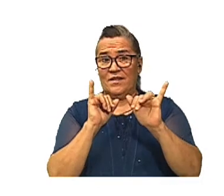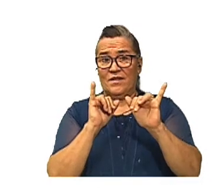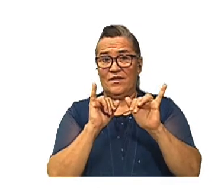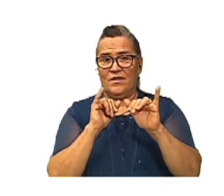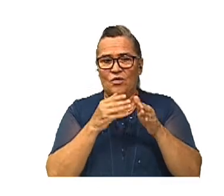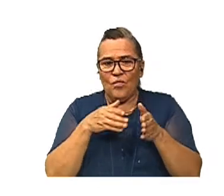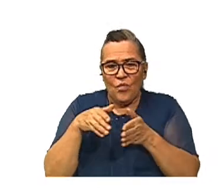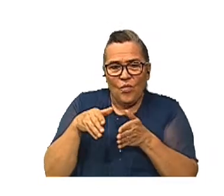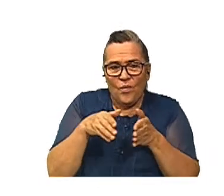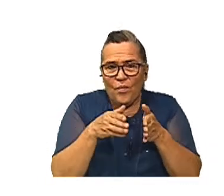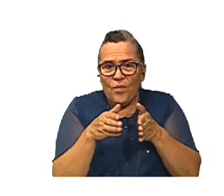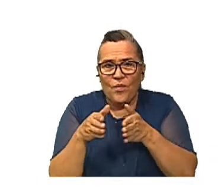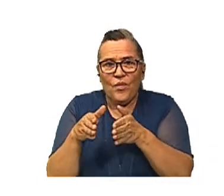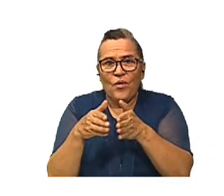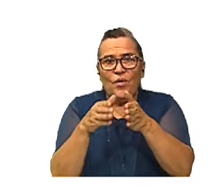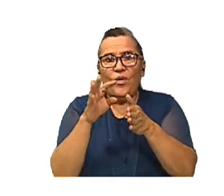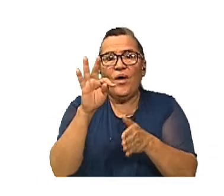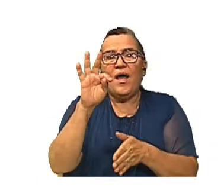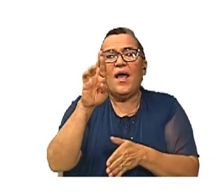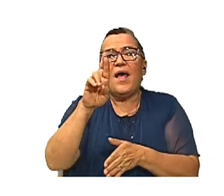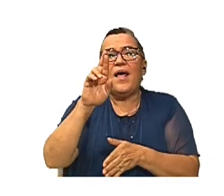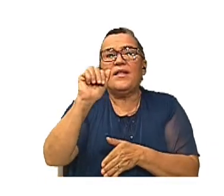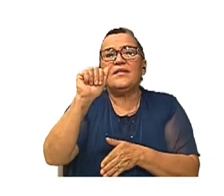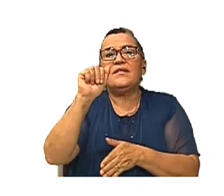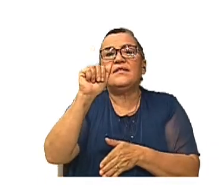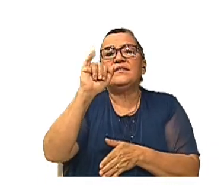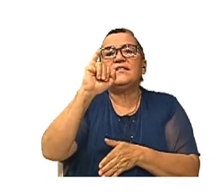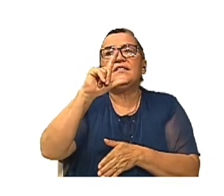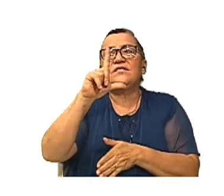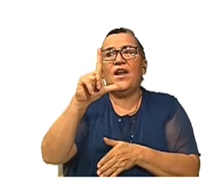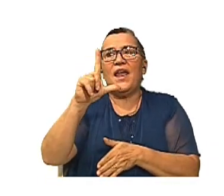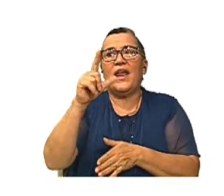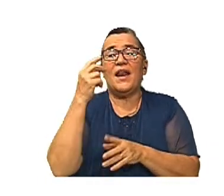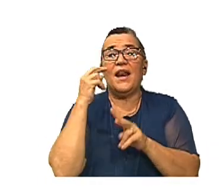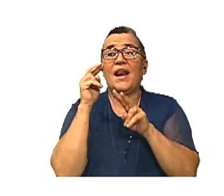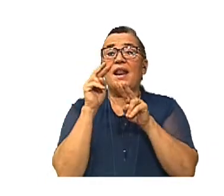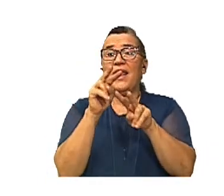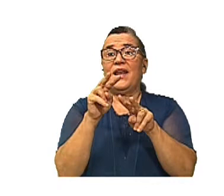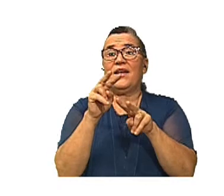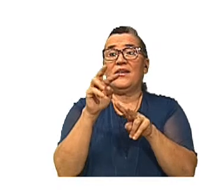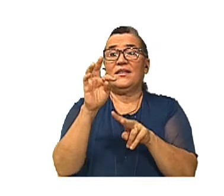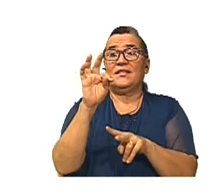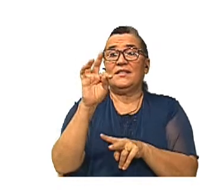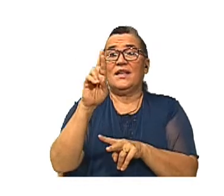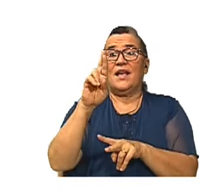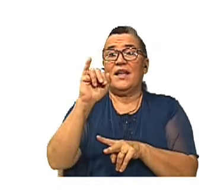Trail. Trail. There is a trail.